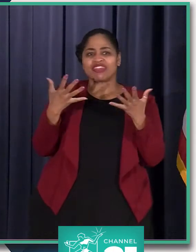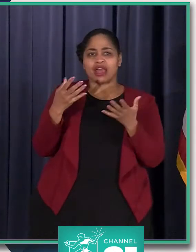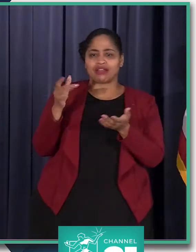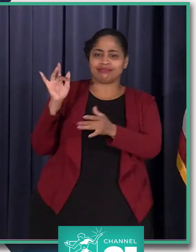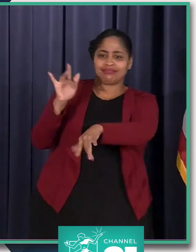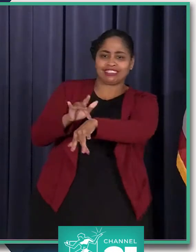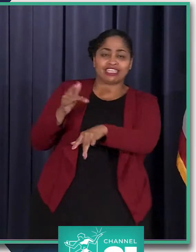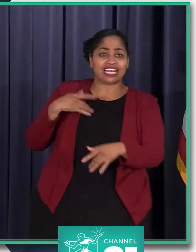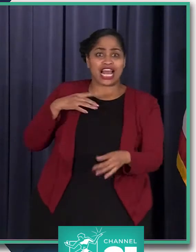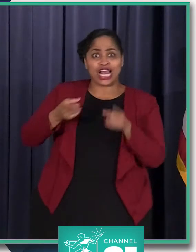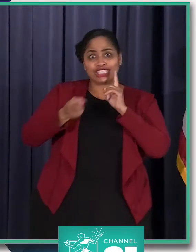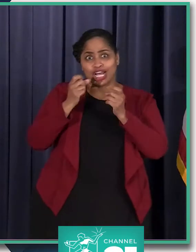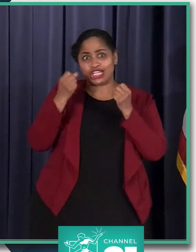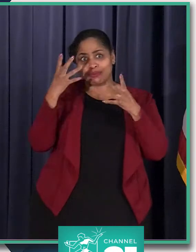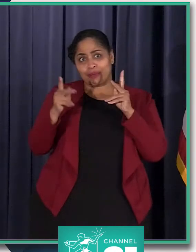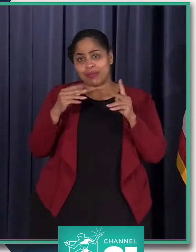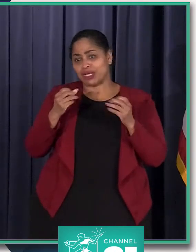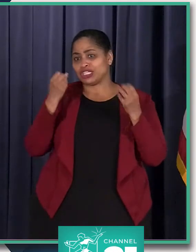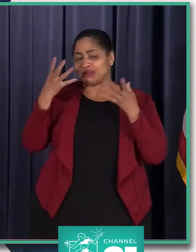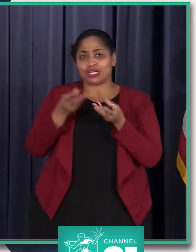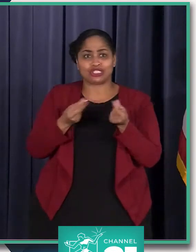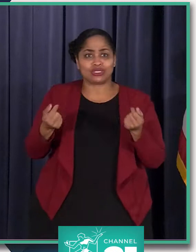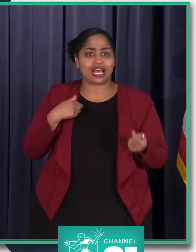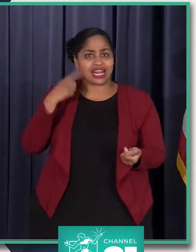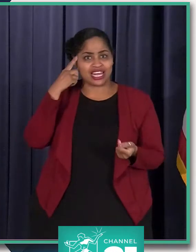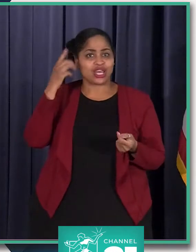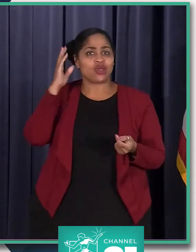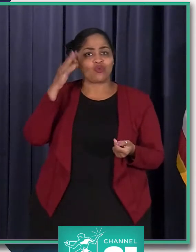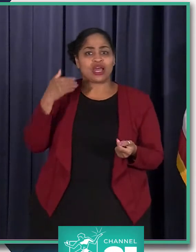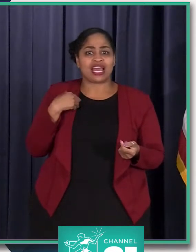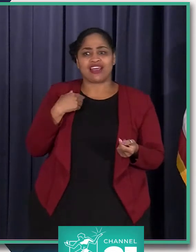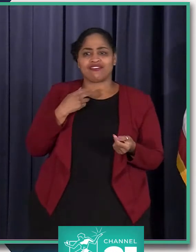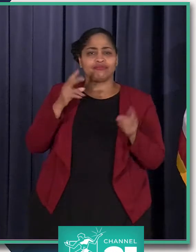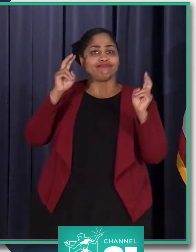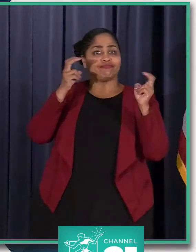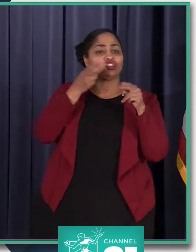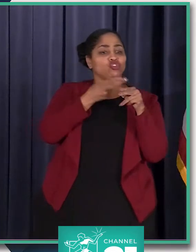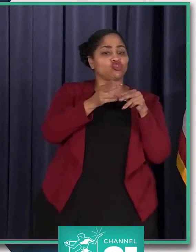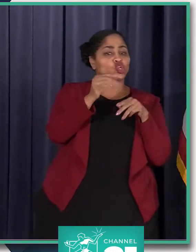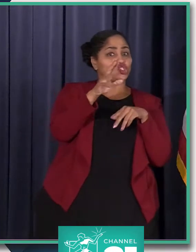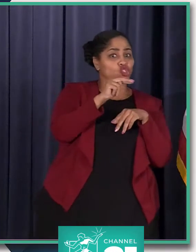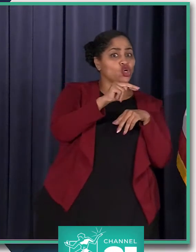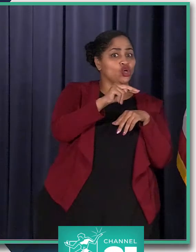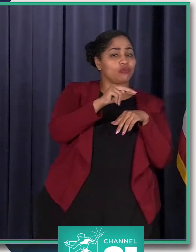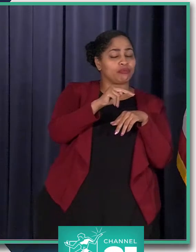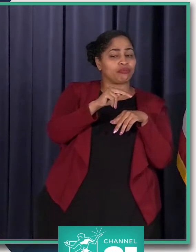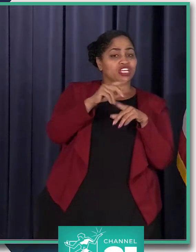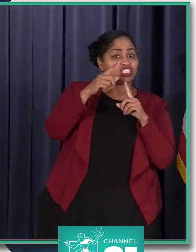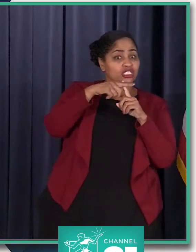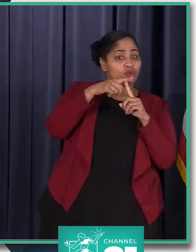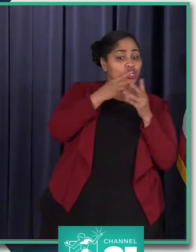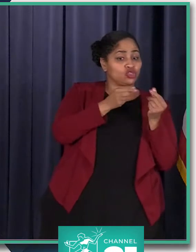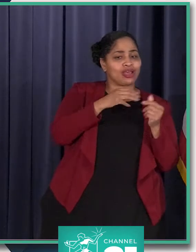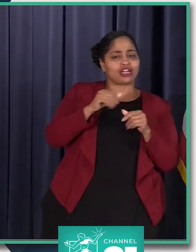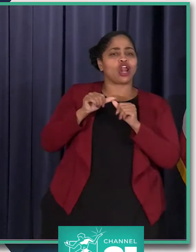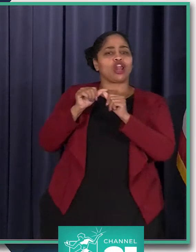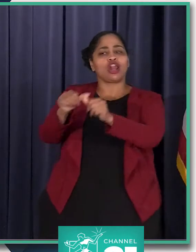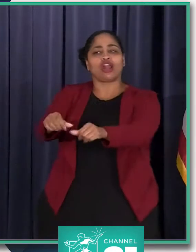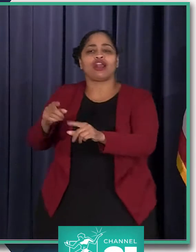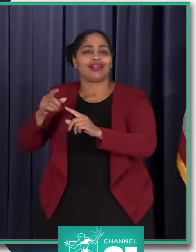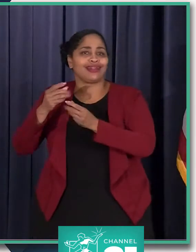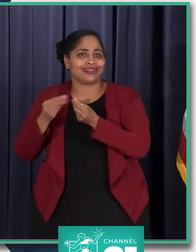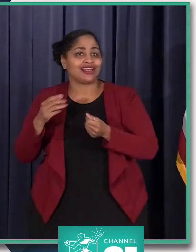talked to so many people and so many solutions. I think we're going to end up with a short-term solution and then a long-term solution. And then we have